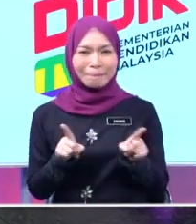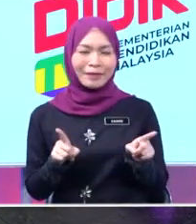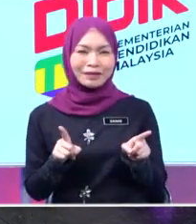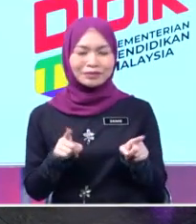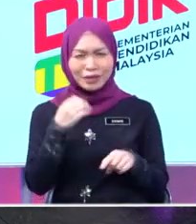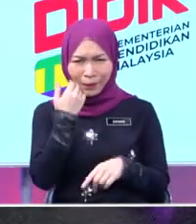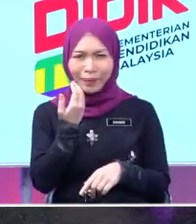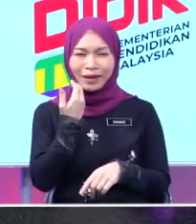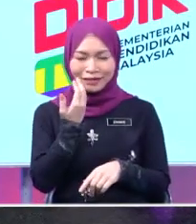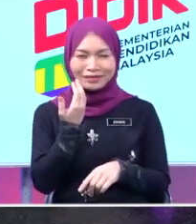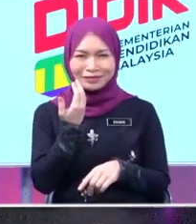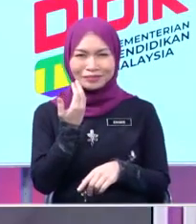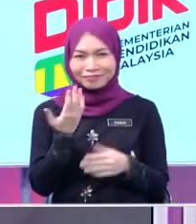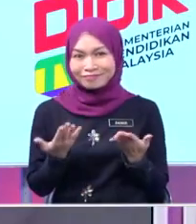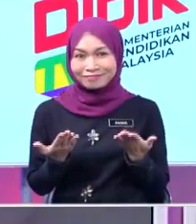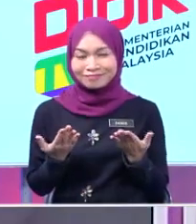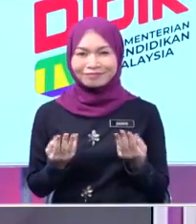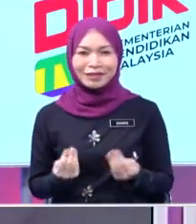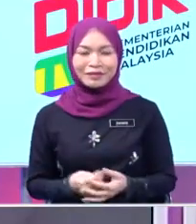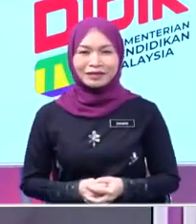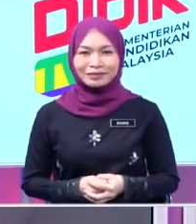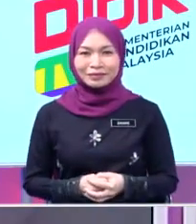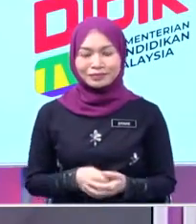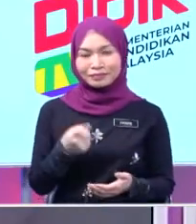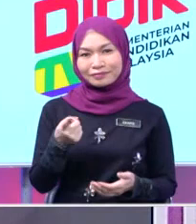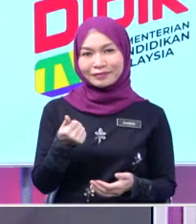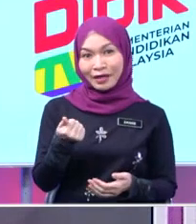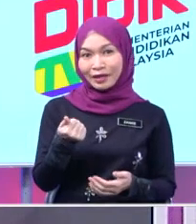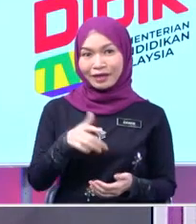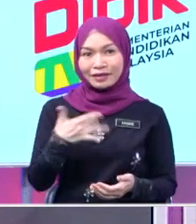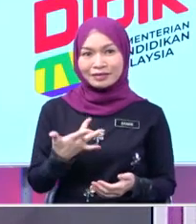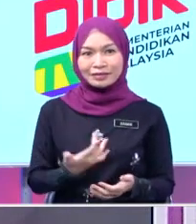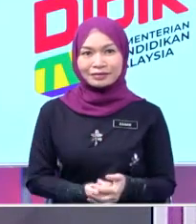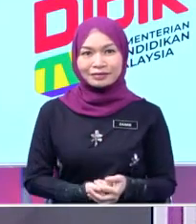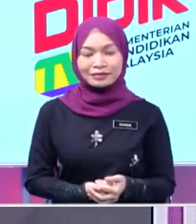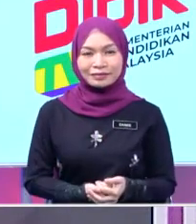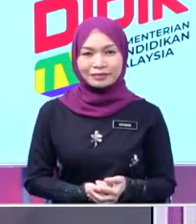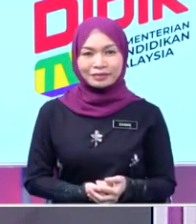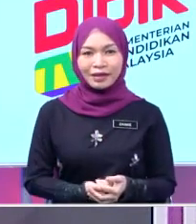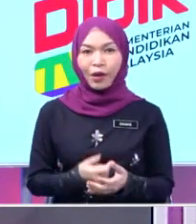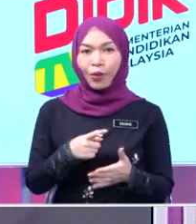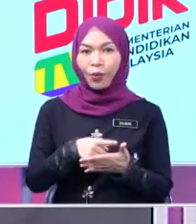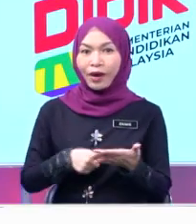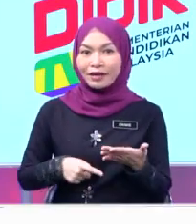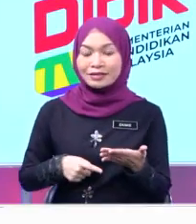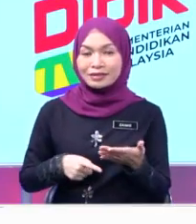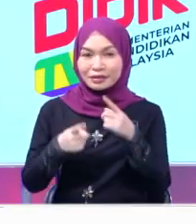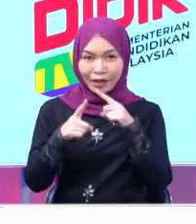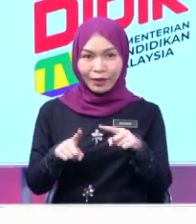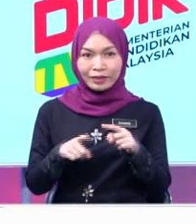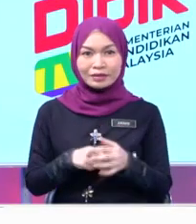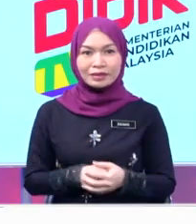time around. okay. Okay, Arti, darling, what do you think the answer is? Which main point did the writer